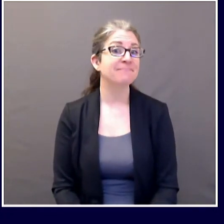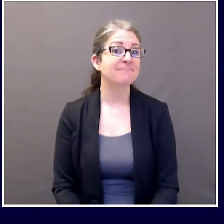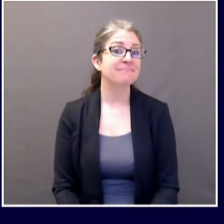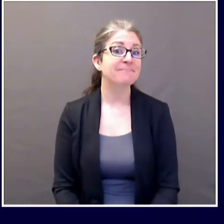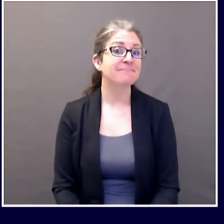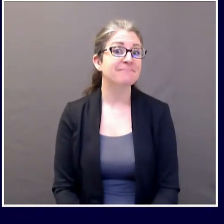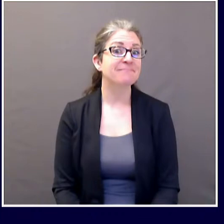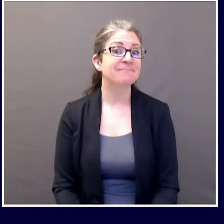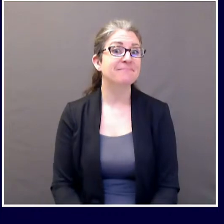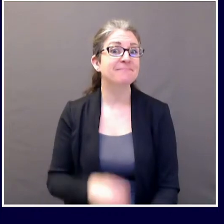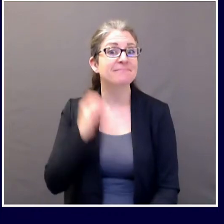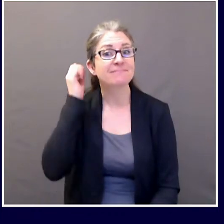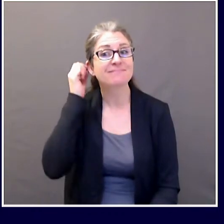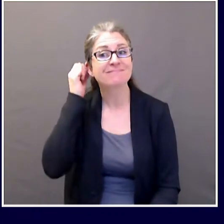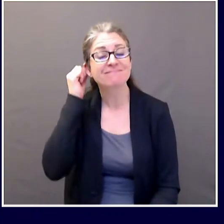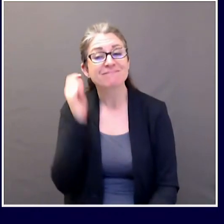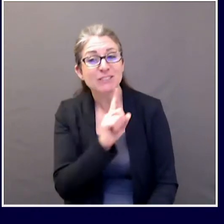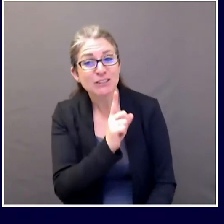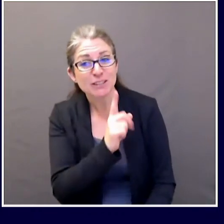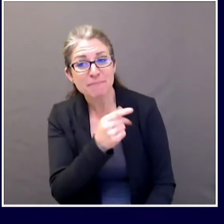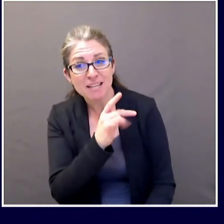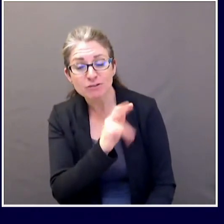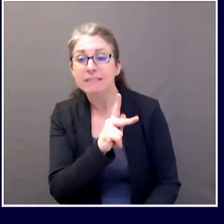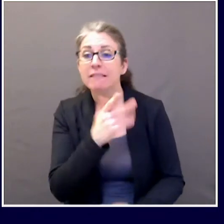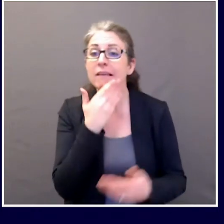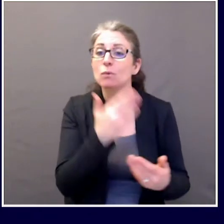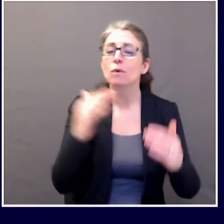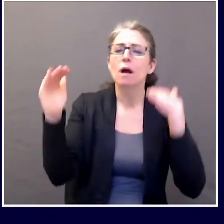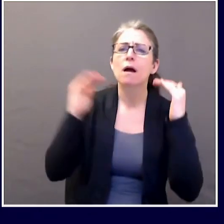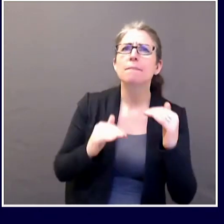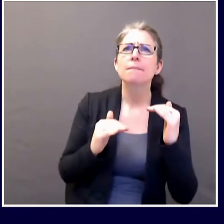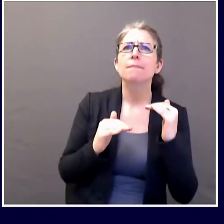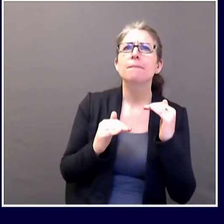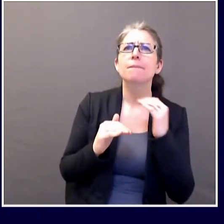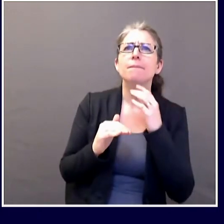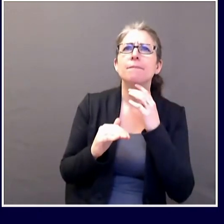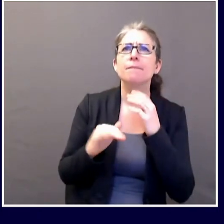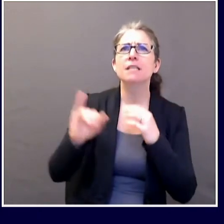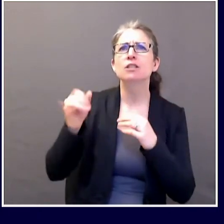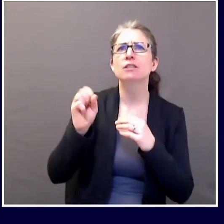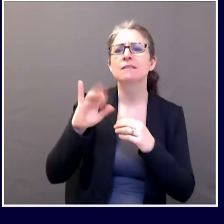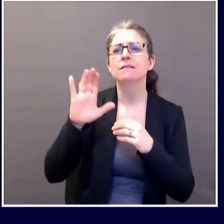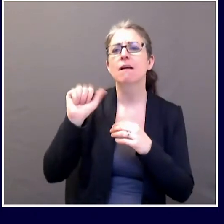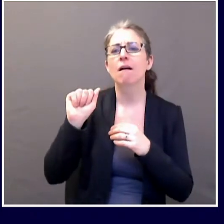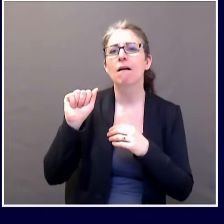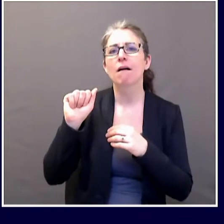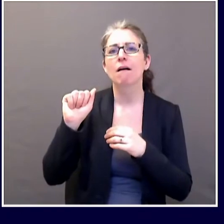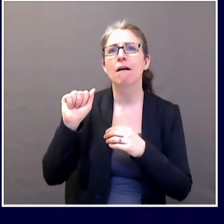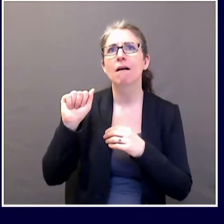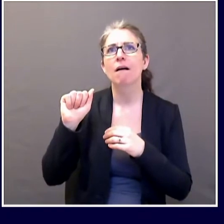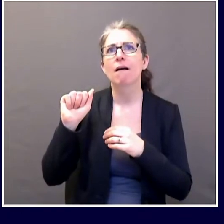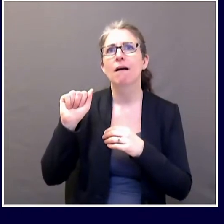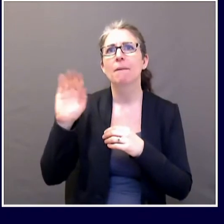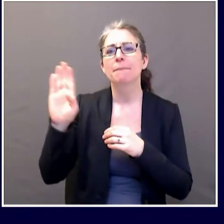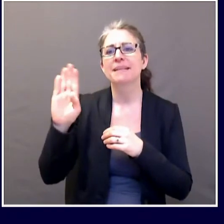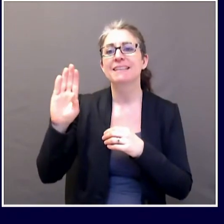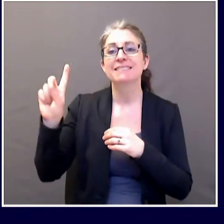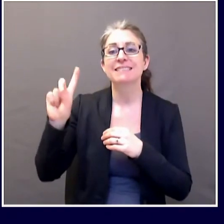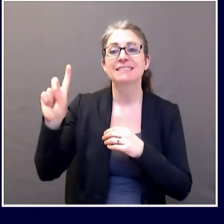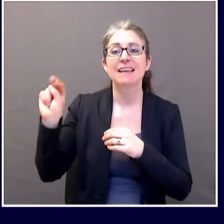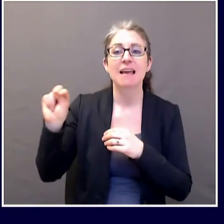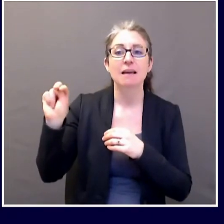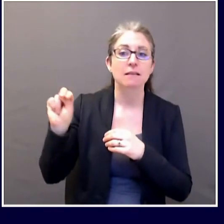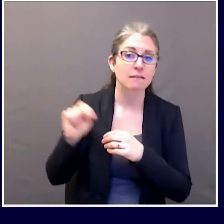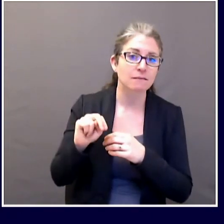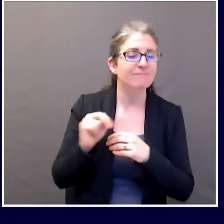Okay, thanks, Patrick. Let me turn it over to Jessica Piper at the BDN. Thank you, Dr. Shah. First, I